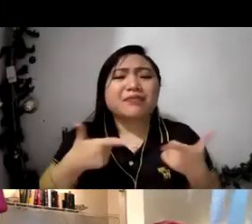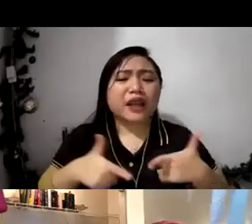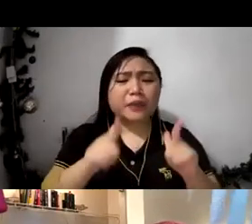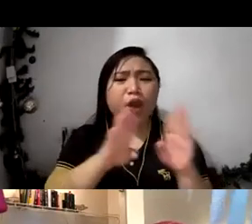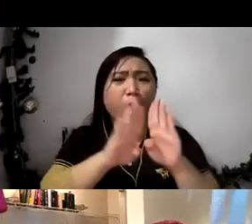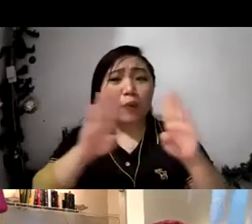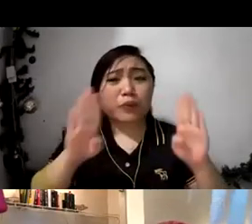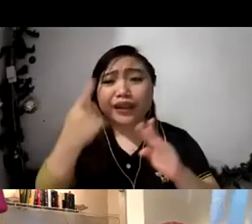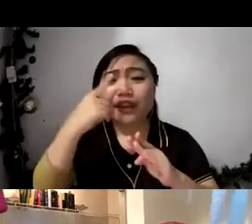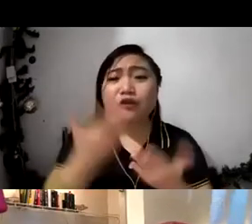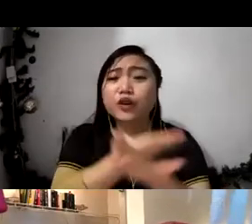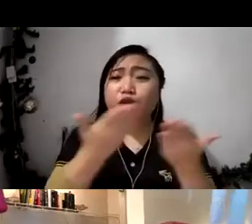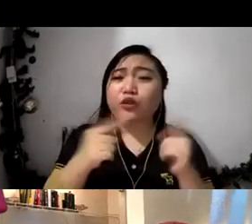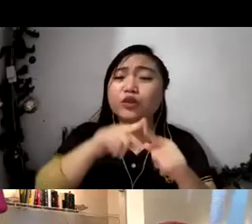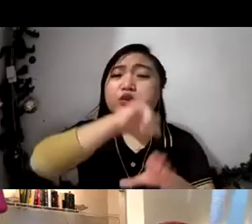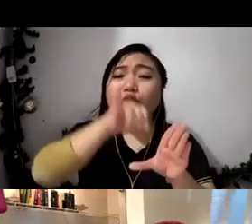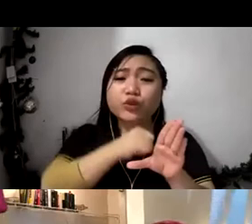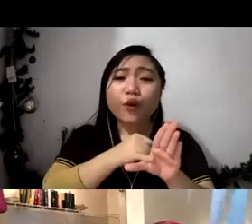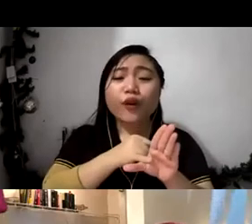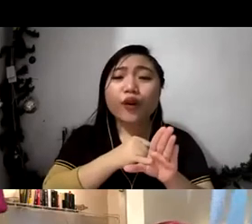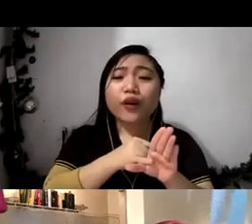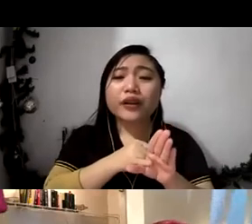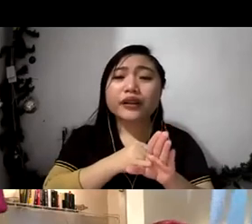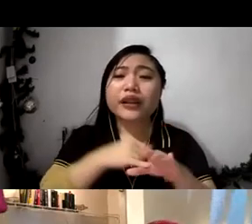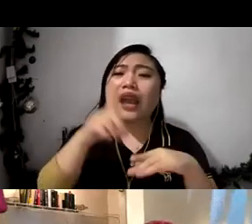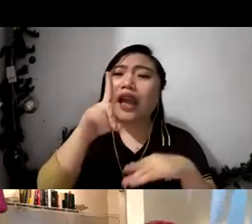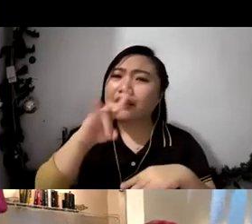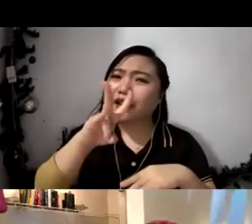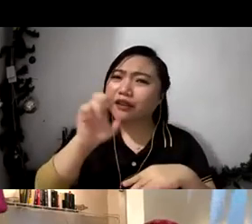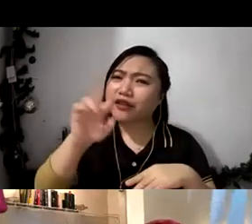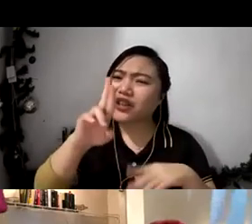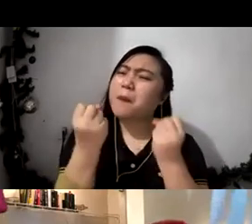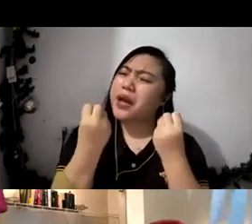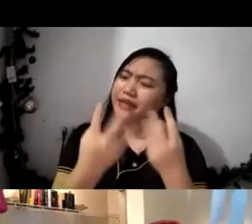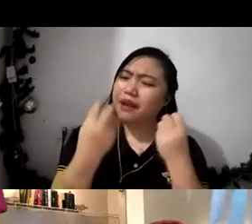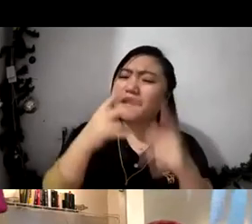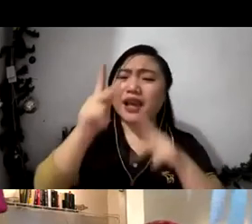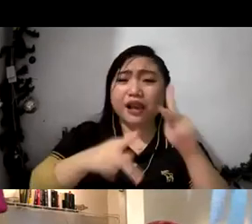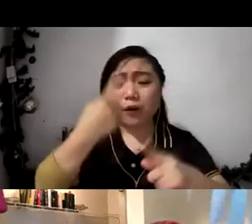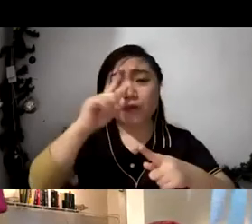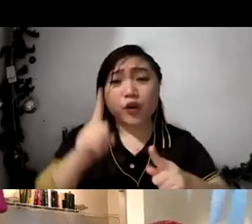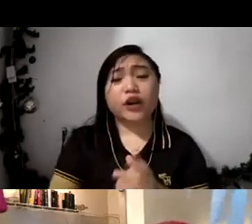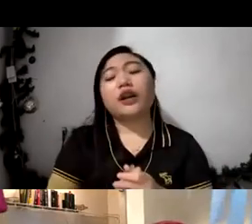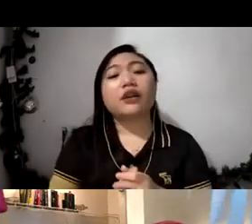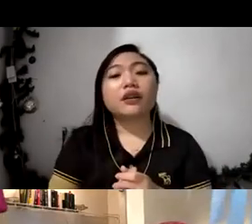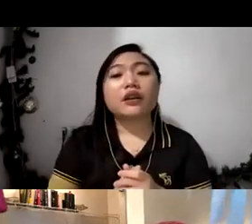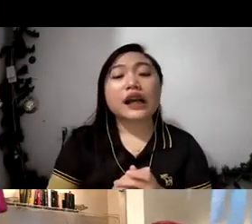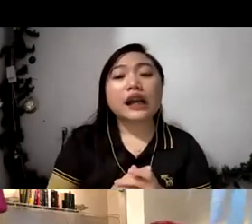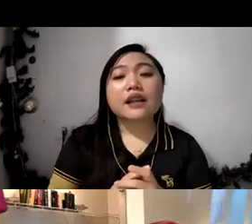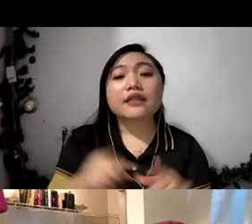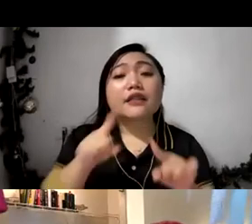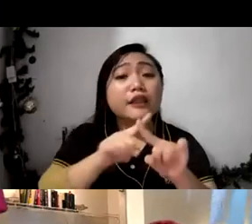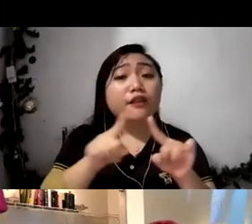an opening for you to join diversity, people, tolerance for, you know, different